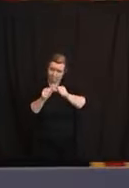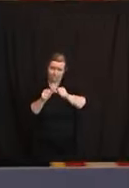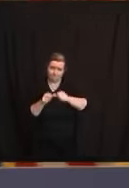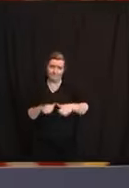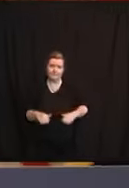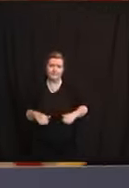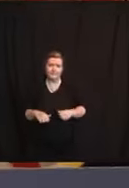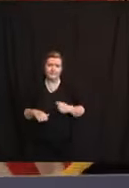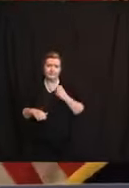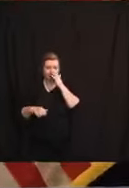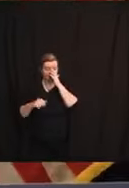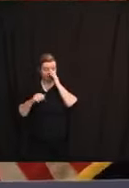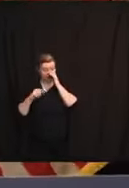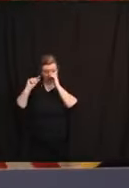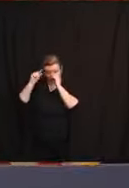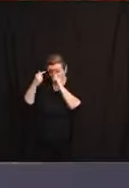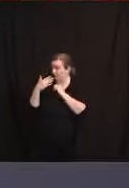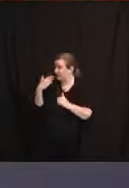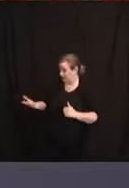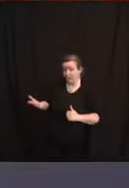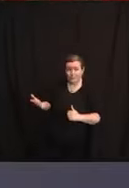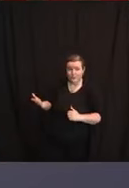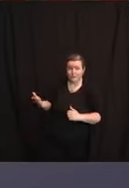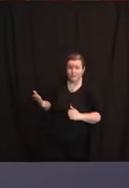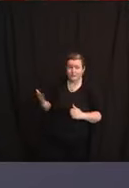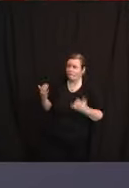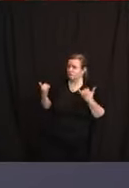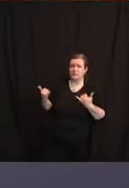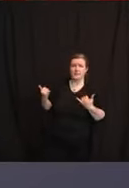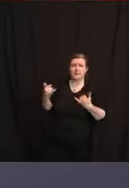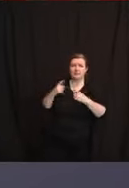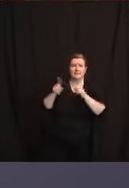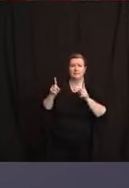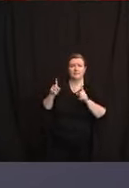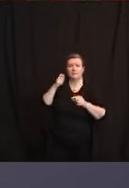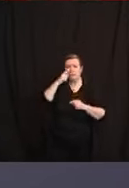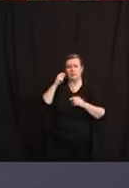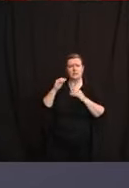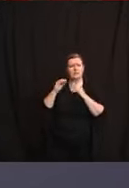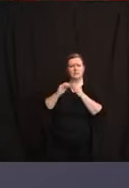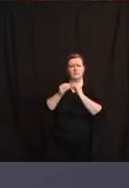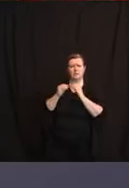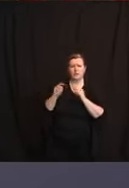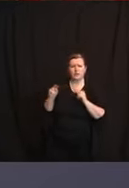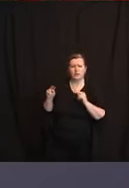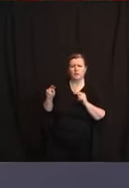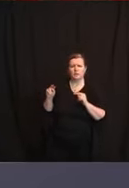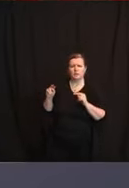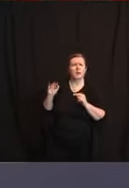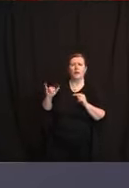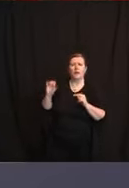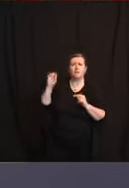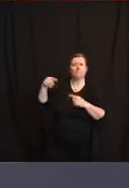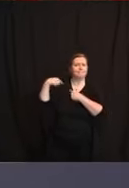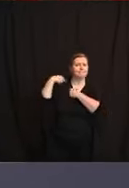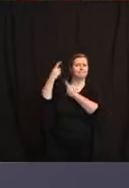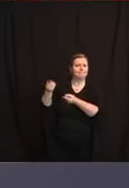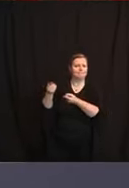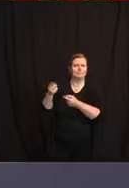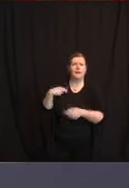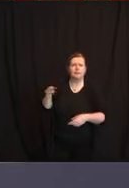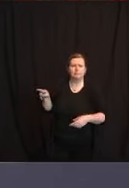that. We haven't said it in a couple of days, but the racial inequities are something that you and I and our teams, and Lieutenant Governor Sheila Oliver, who we want to give a